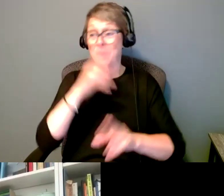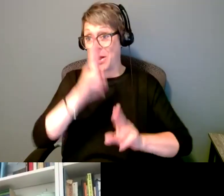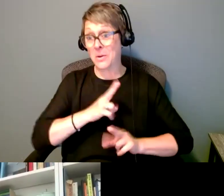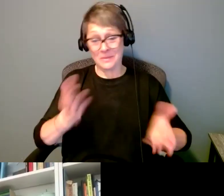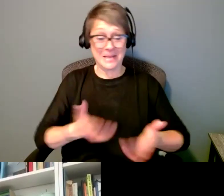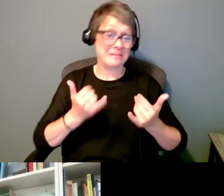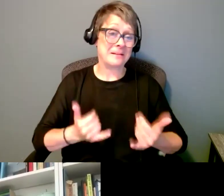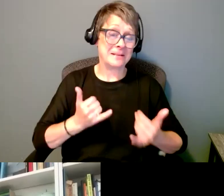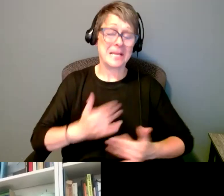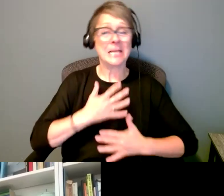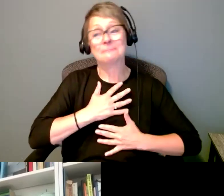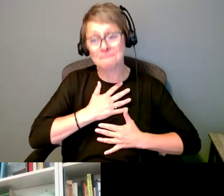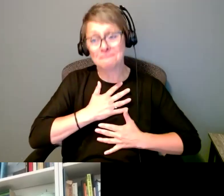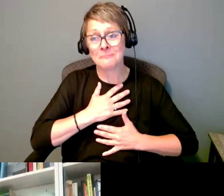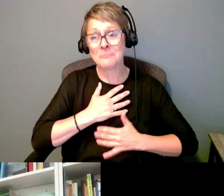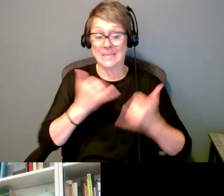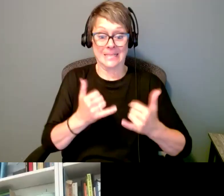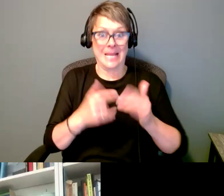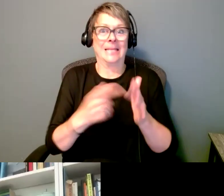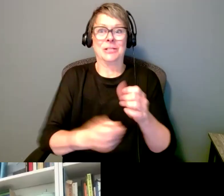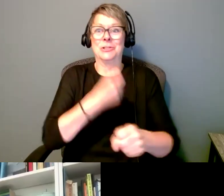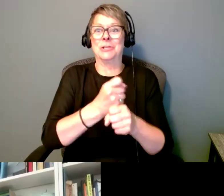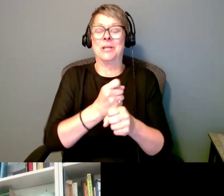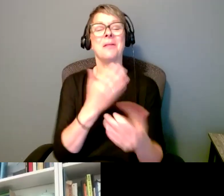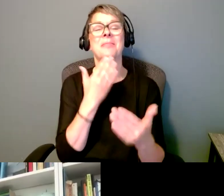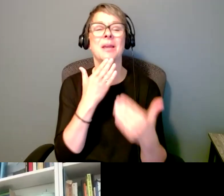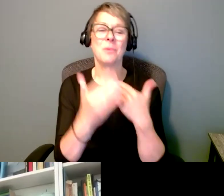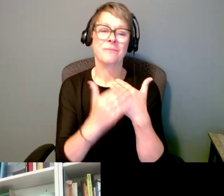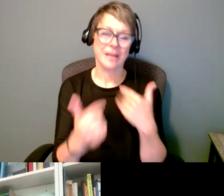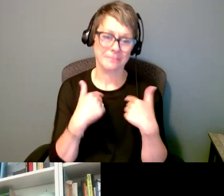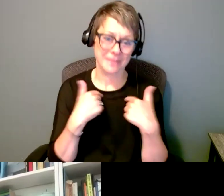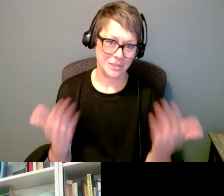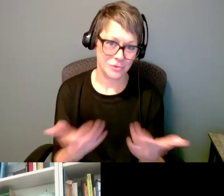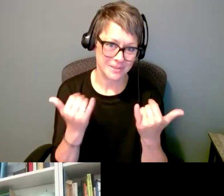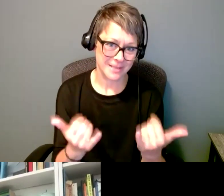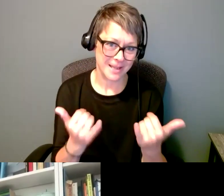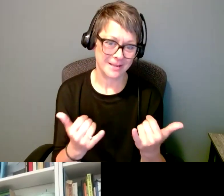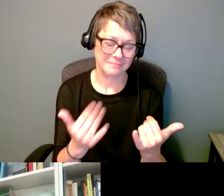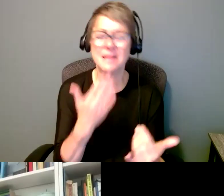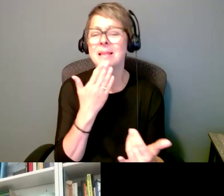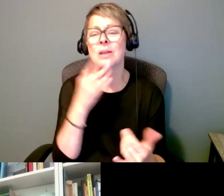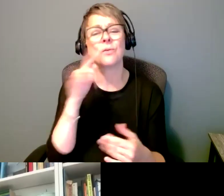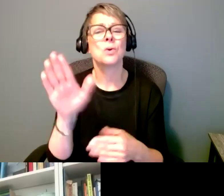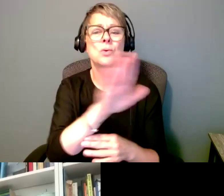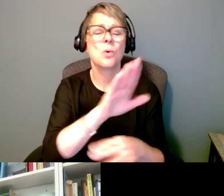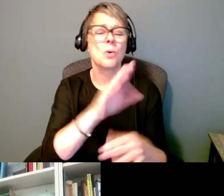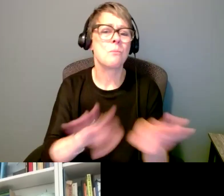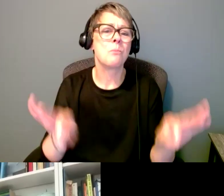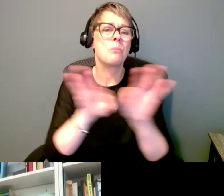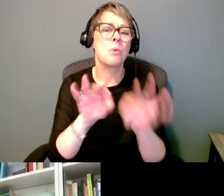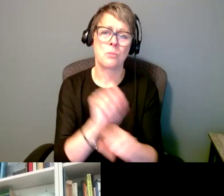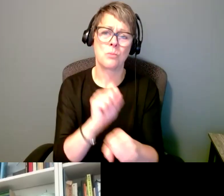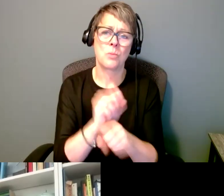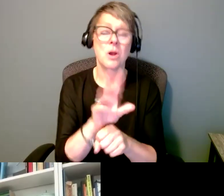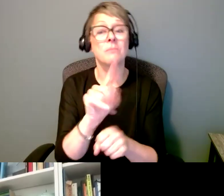again today, this year. Thank you again for the invitation and for the important work that you do every day. I now,